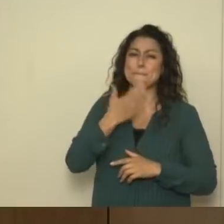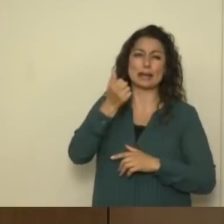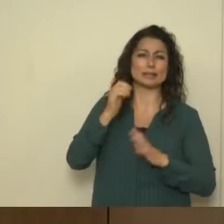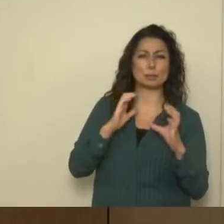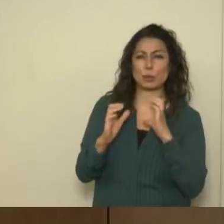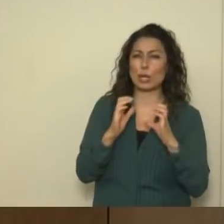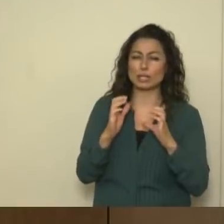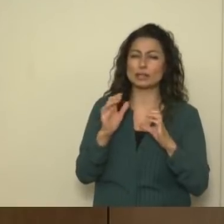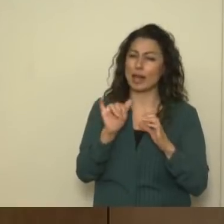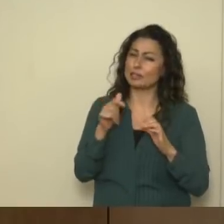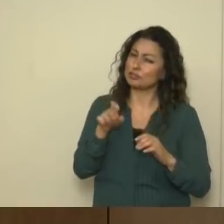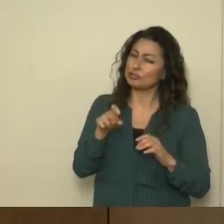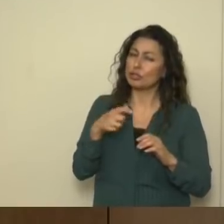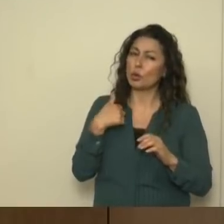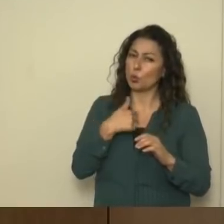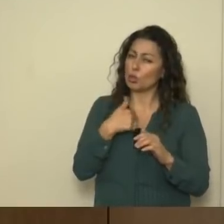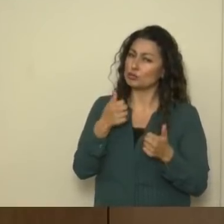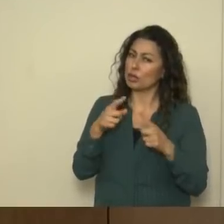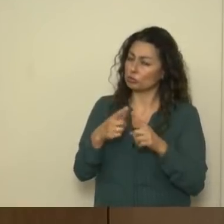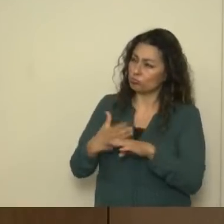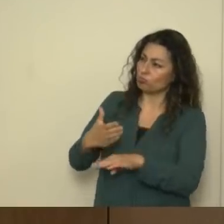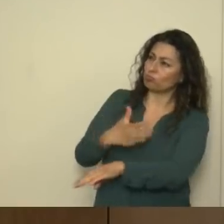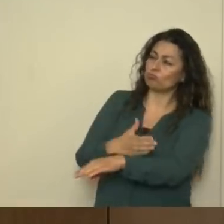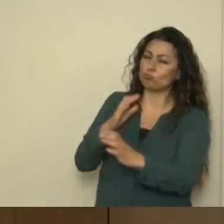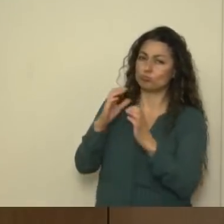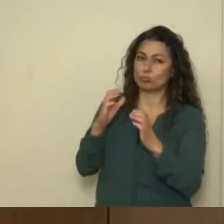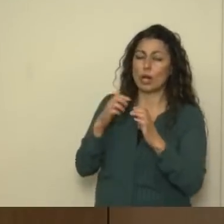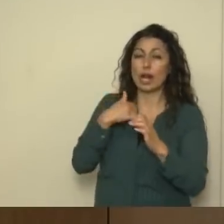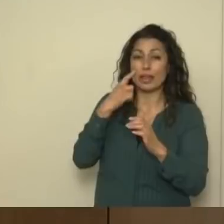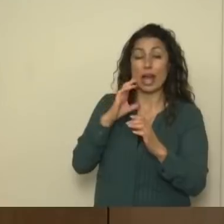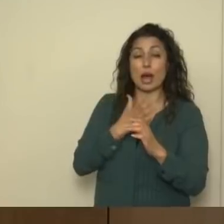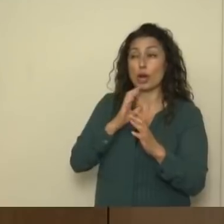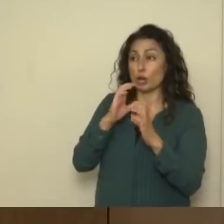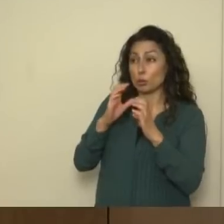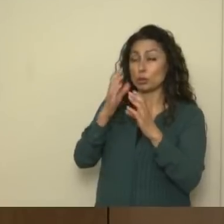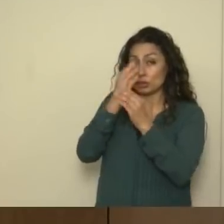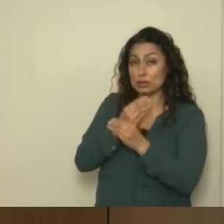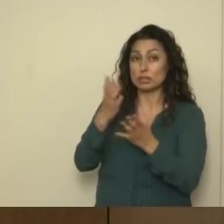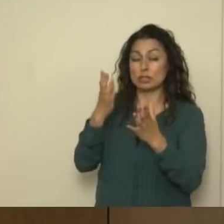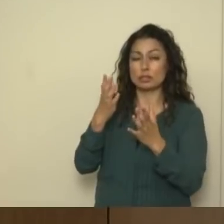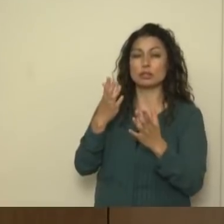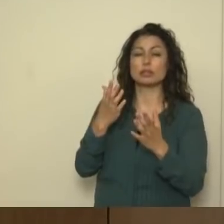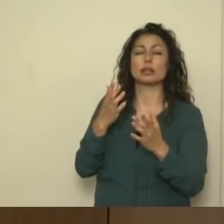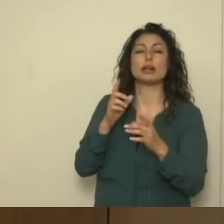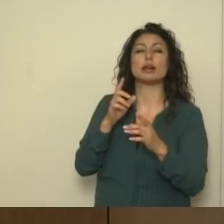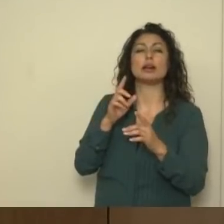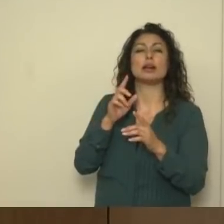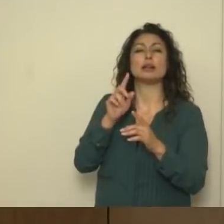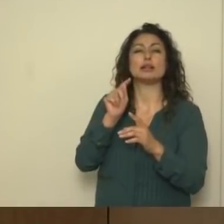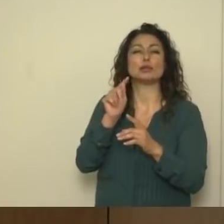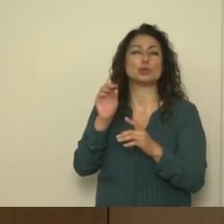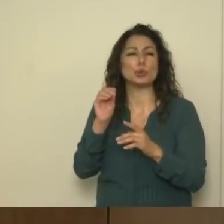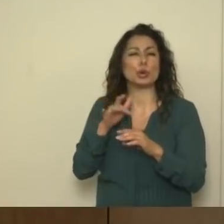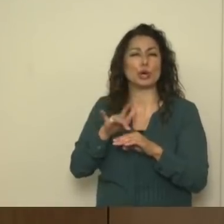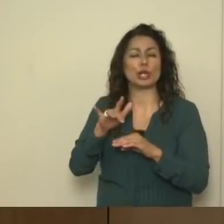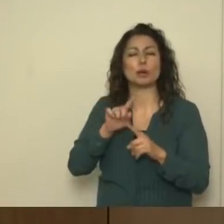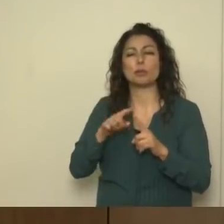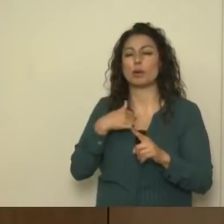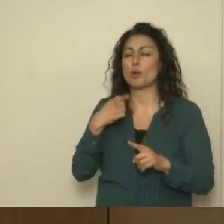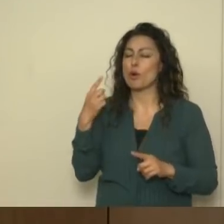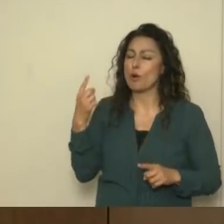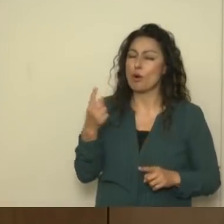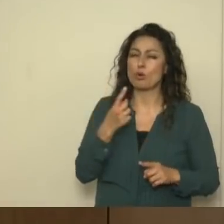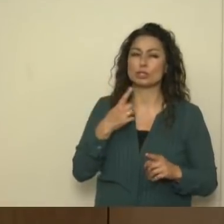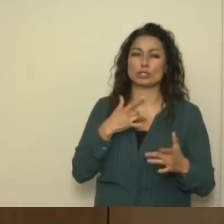should. So I think that communication was prematurely put out there. We are always worried about reagents